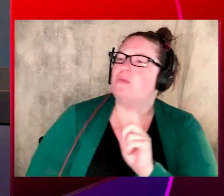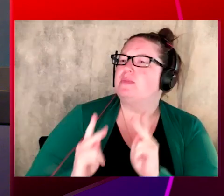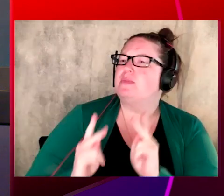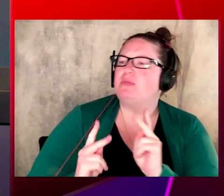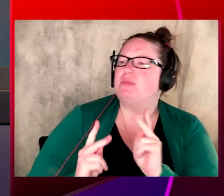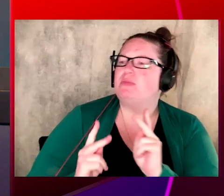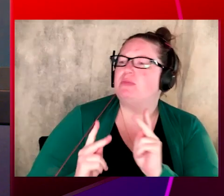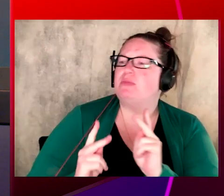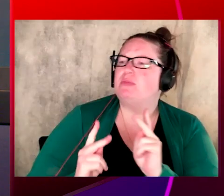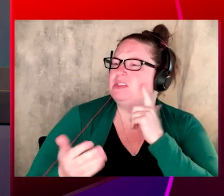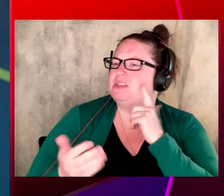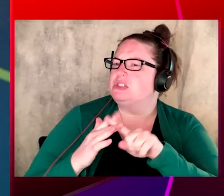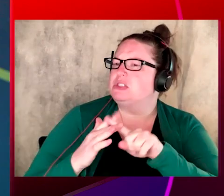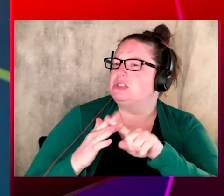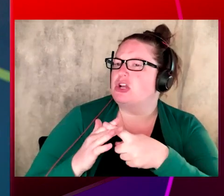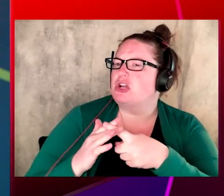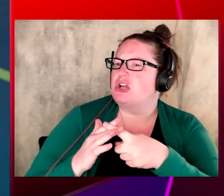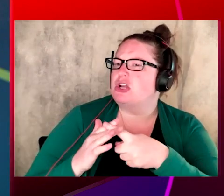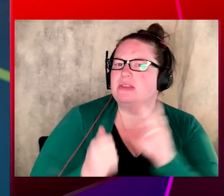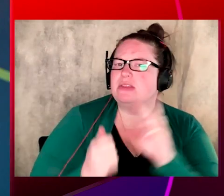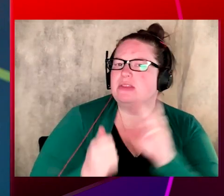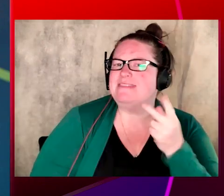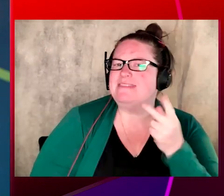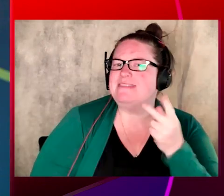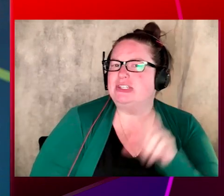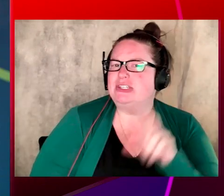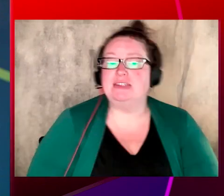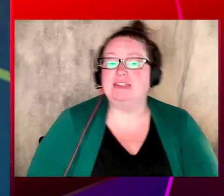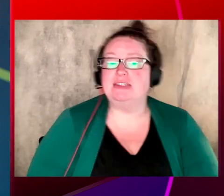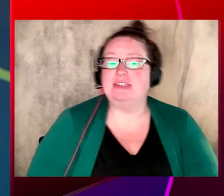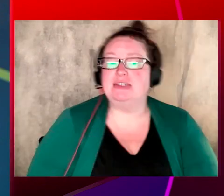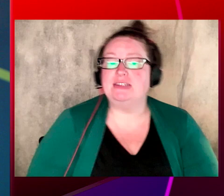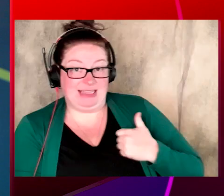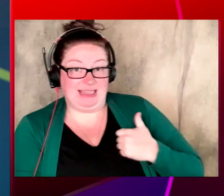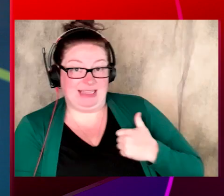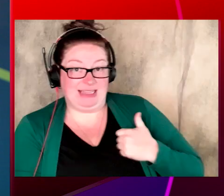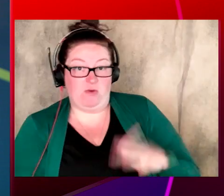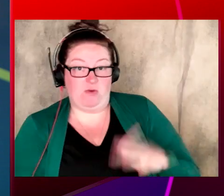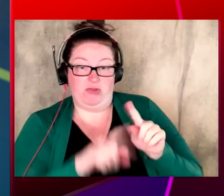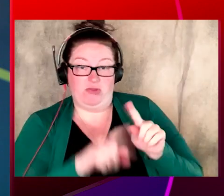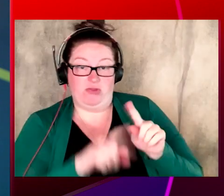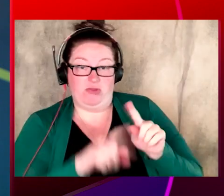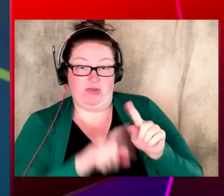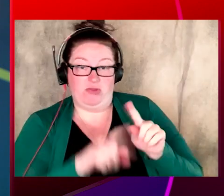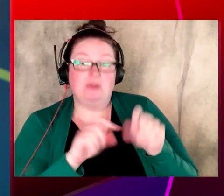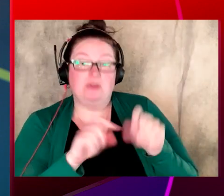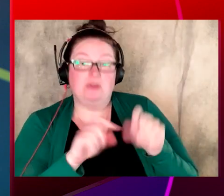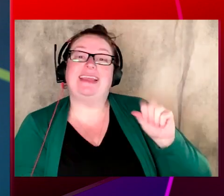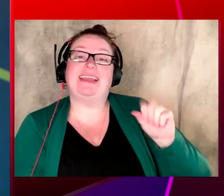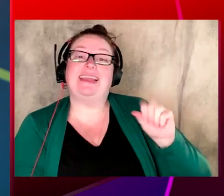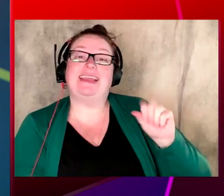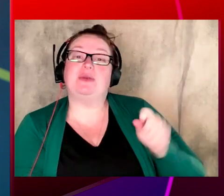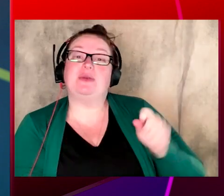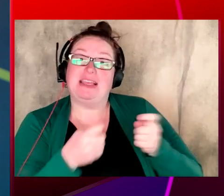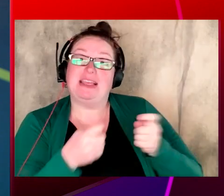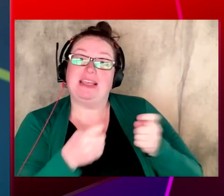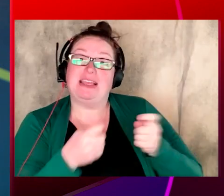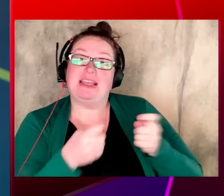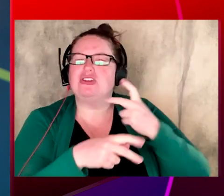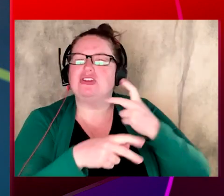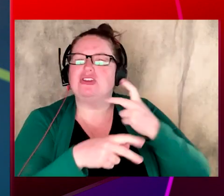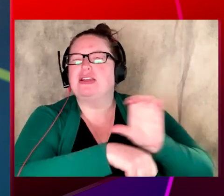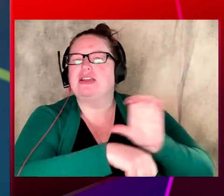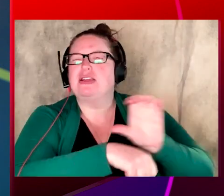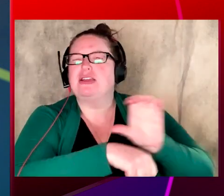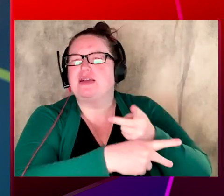Weaver? So it's live now on the console, so you can go to the AWS Management Console. It's under the compute category. We actually